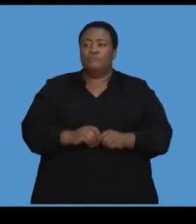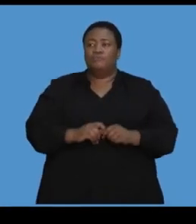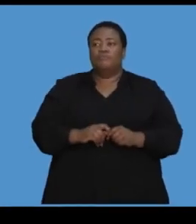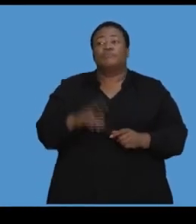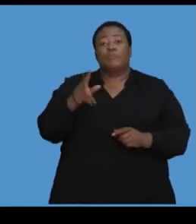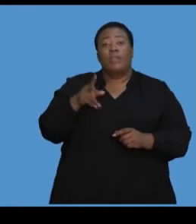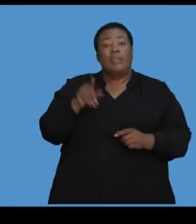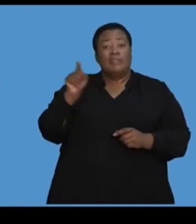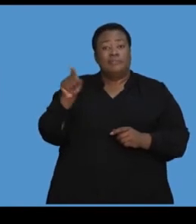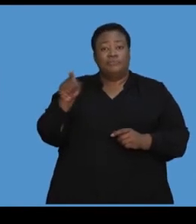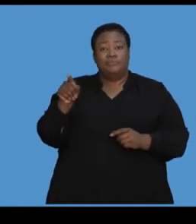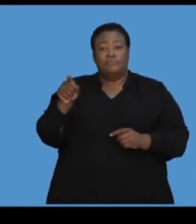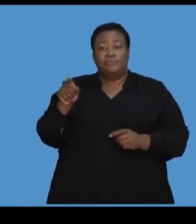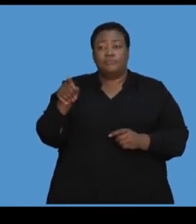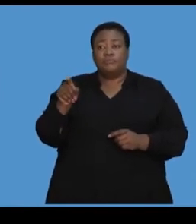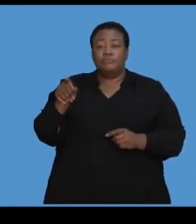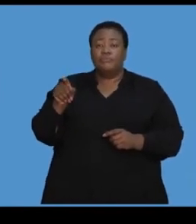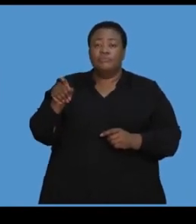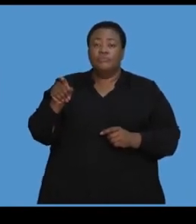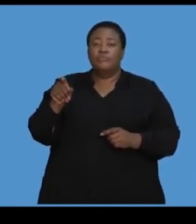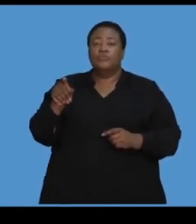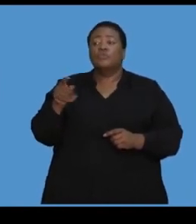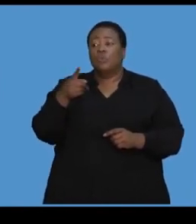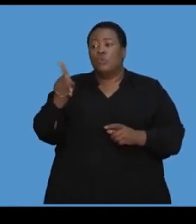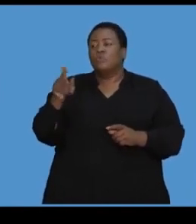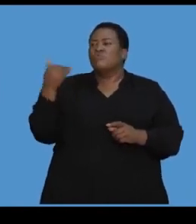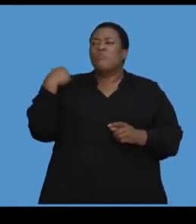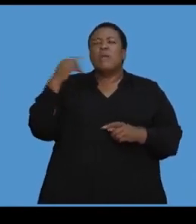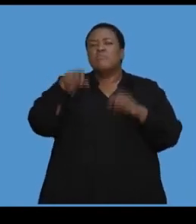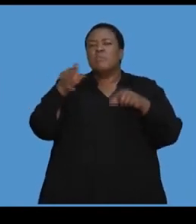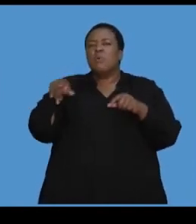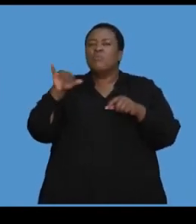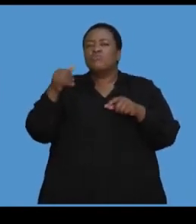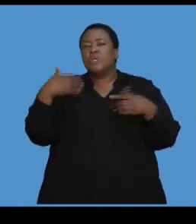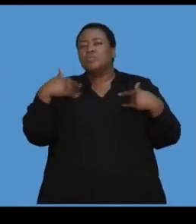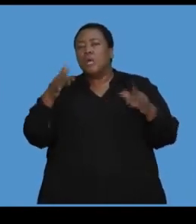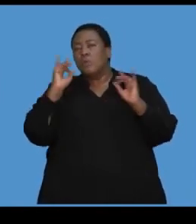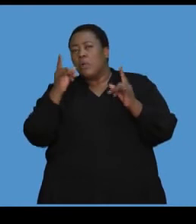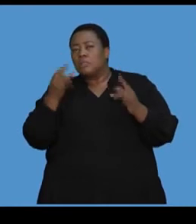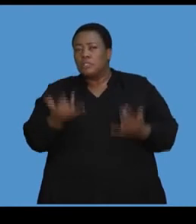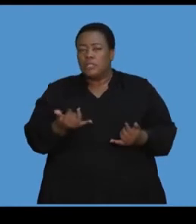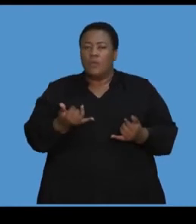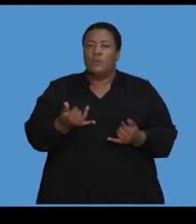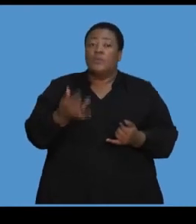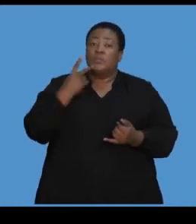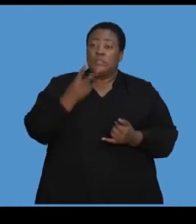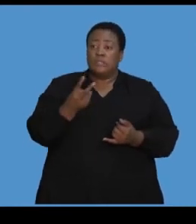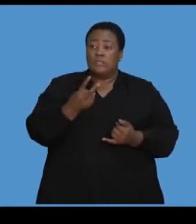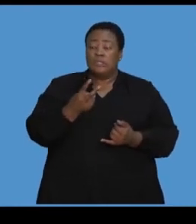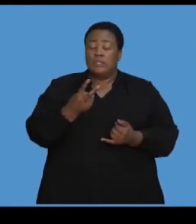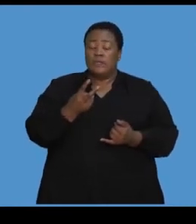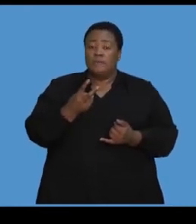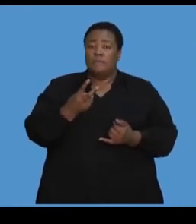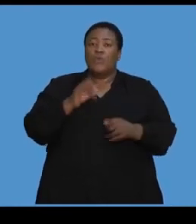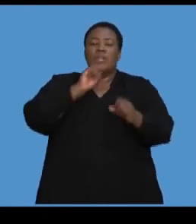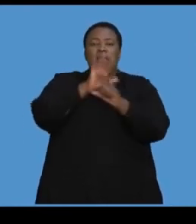let's continue. There is our graph once again to remind those probably you're just joining us to say we are explaining the impact